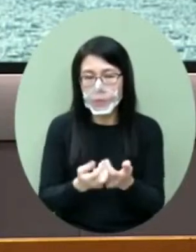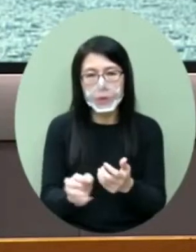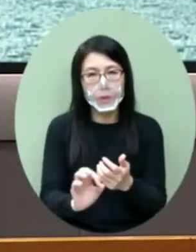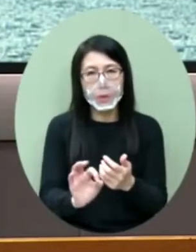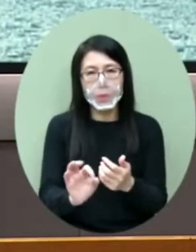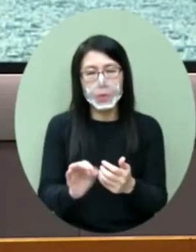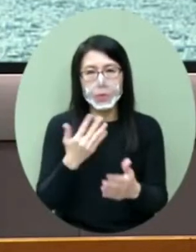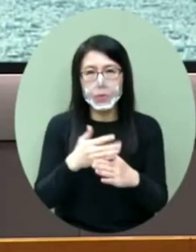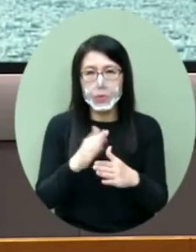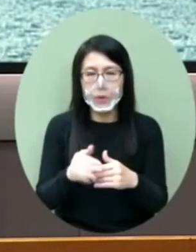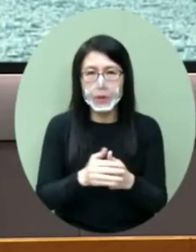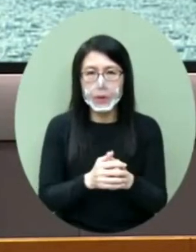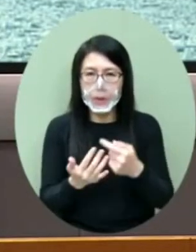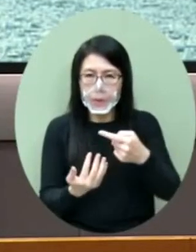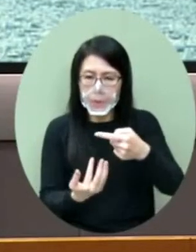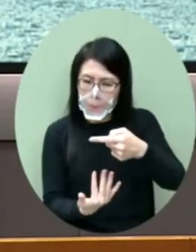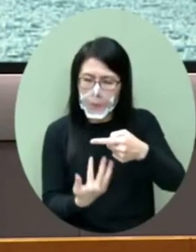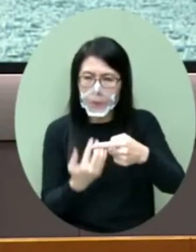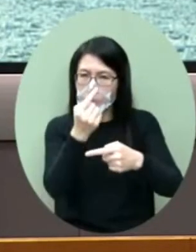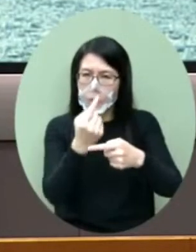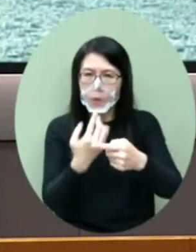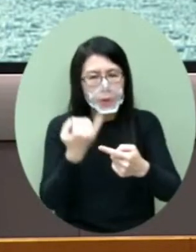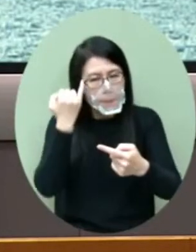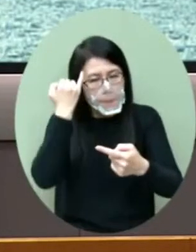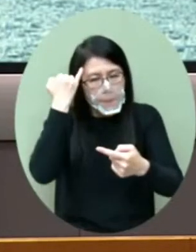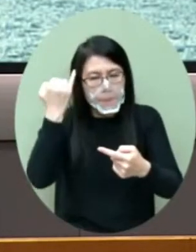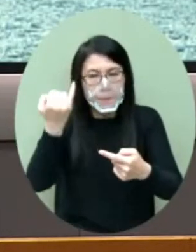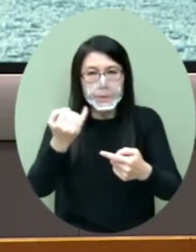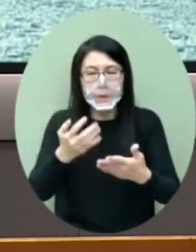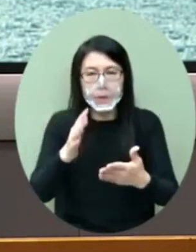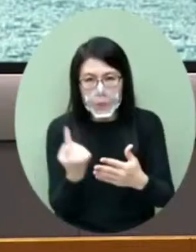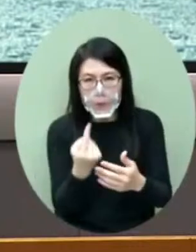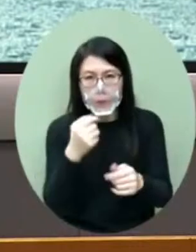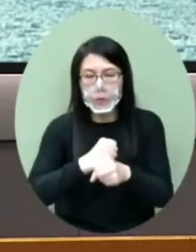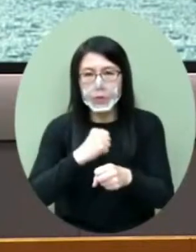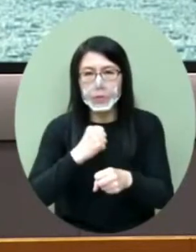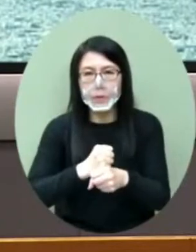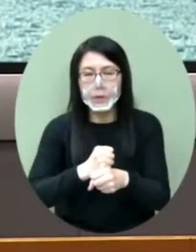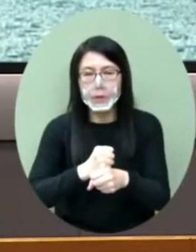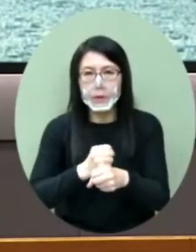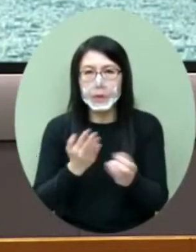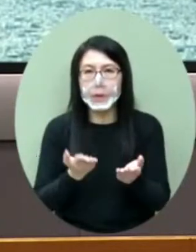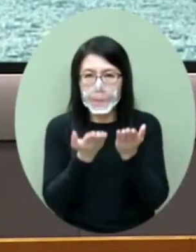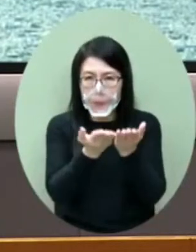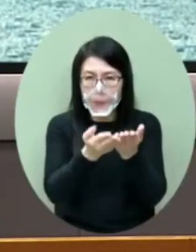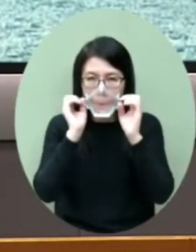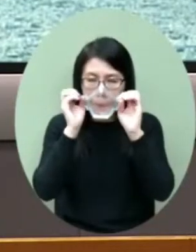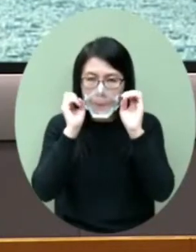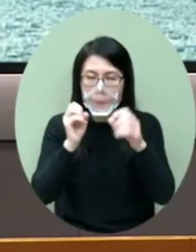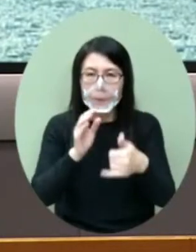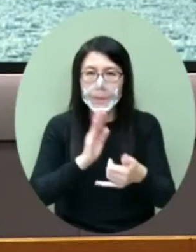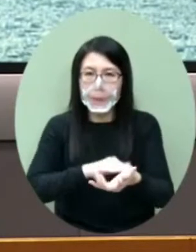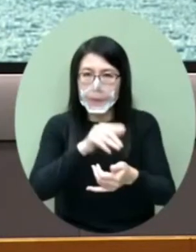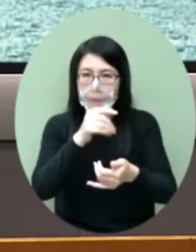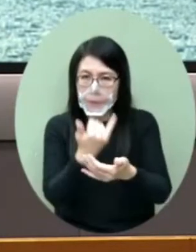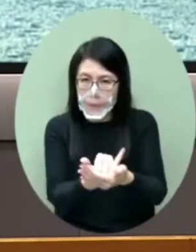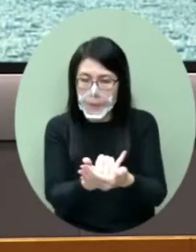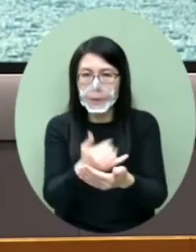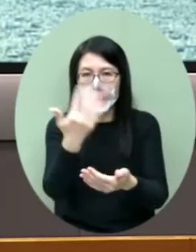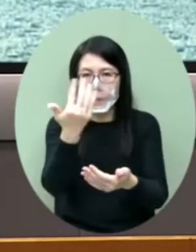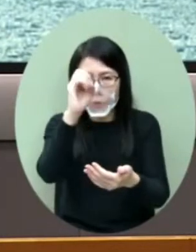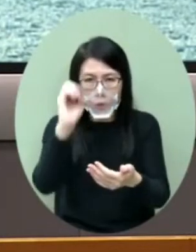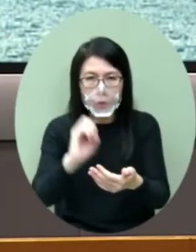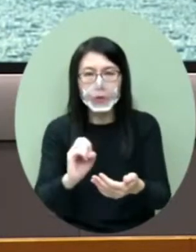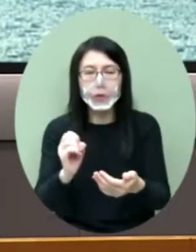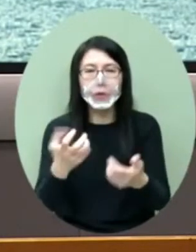an exact figure, therefore we do not have an exact denominator. What we can do now is to